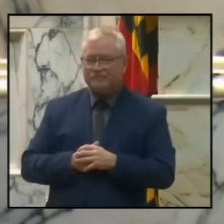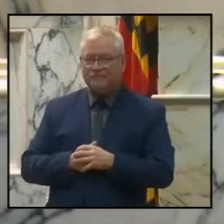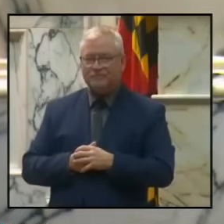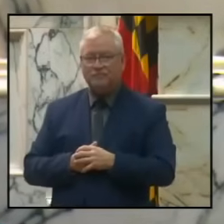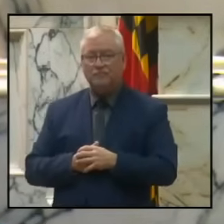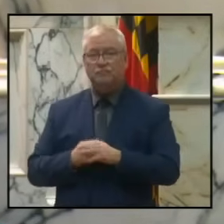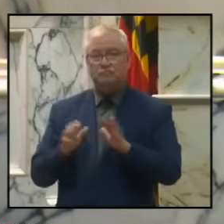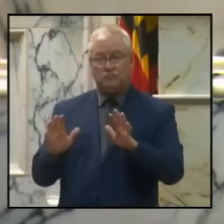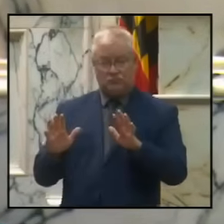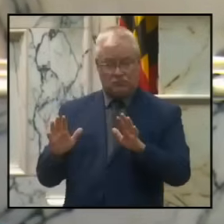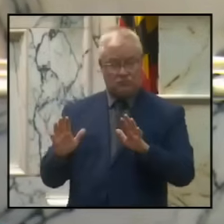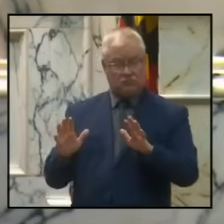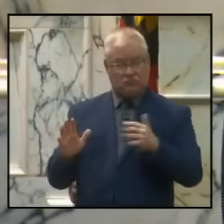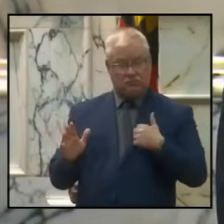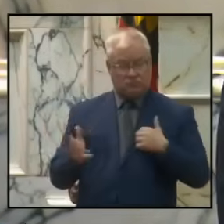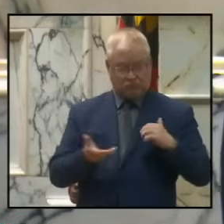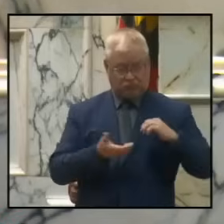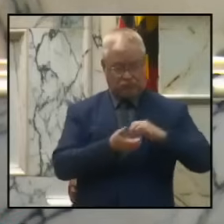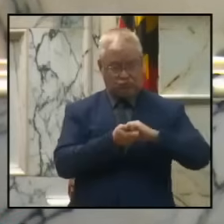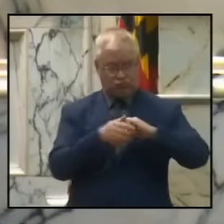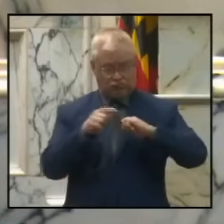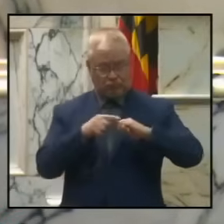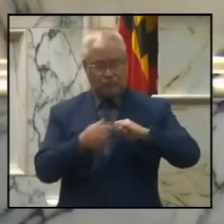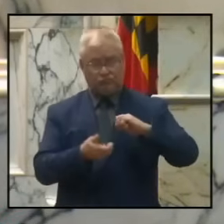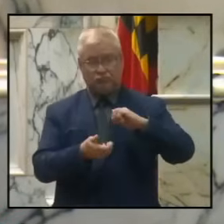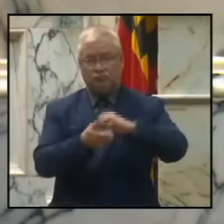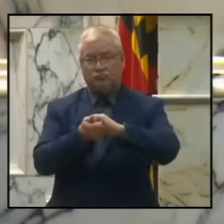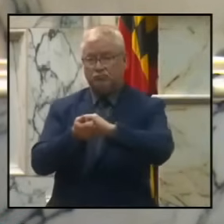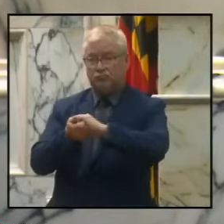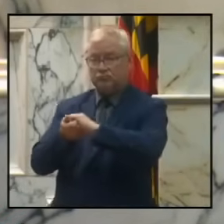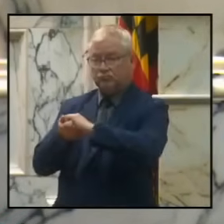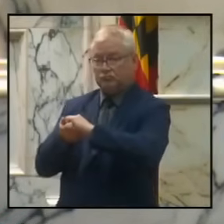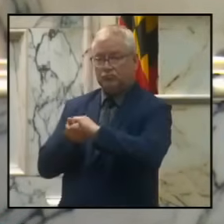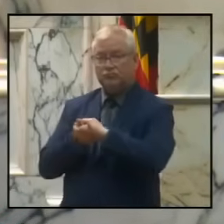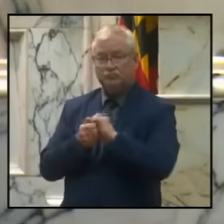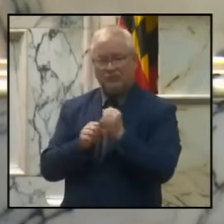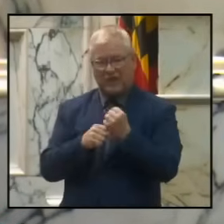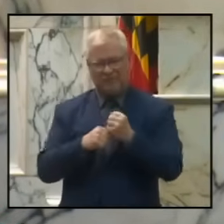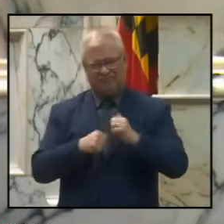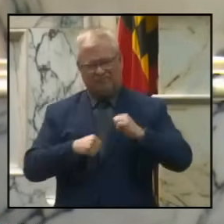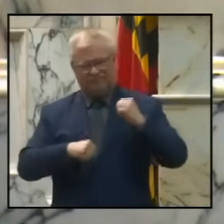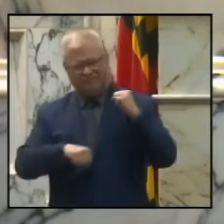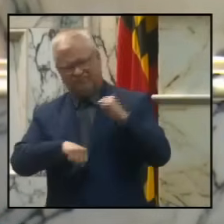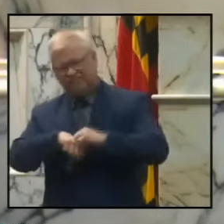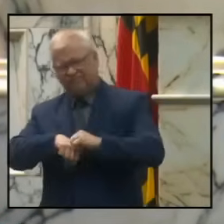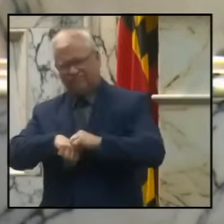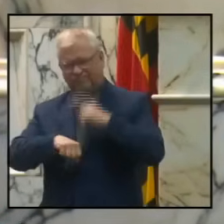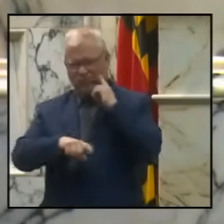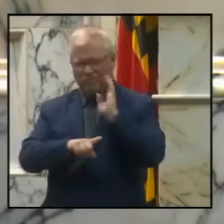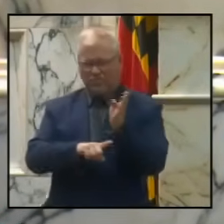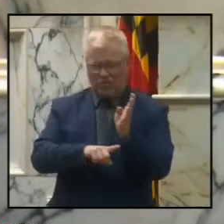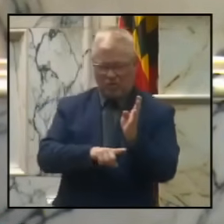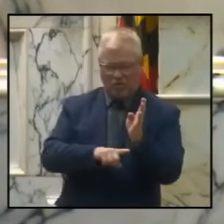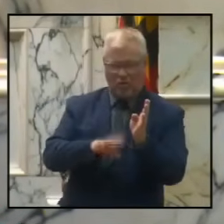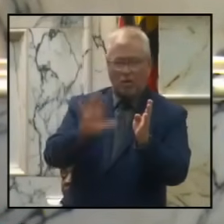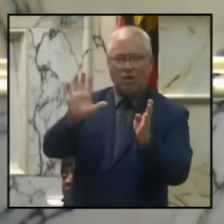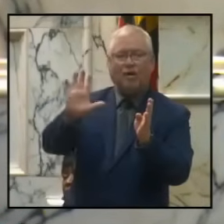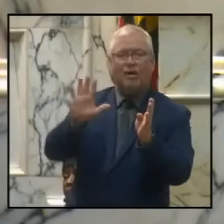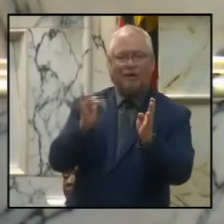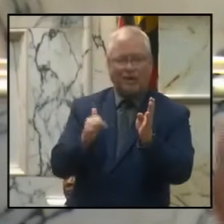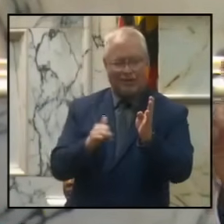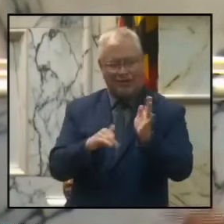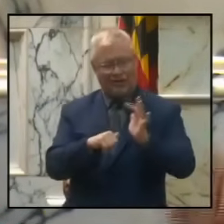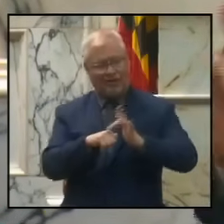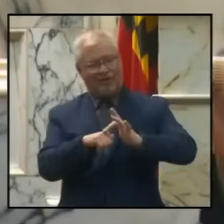In partnership, we will cement Baltimore as the premier maritime hub for the East Coast